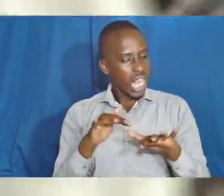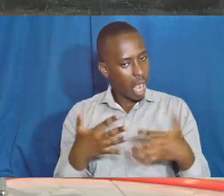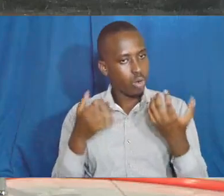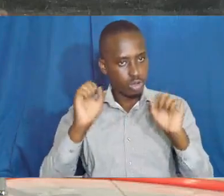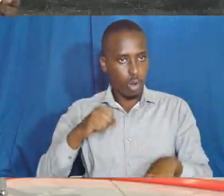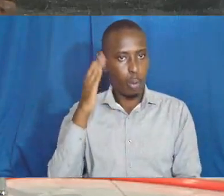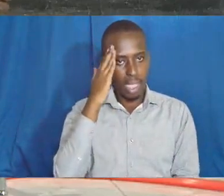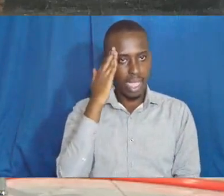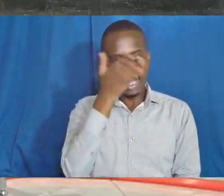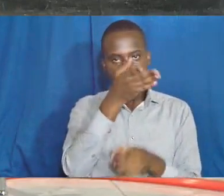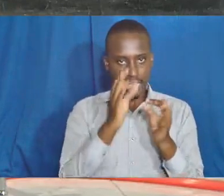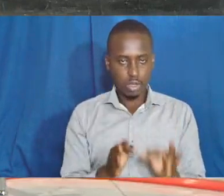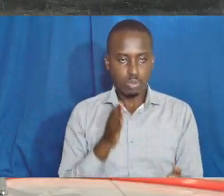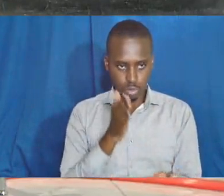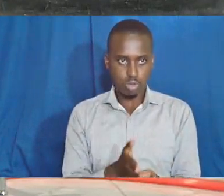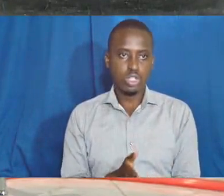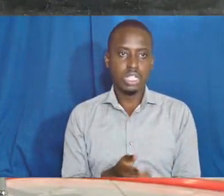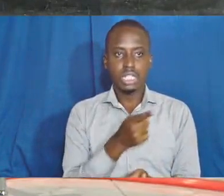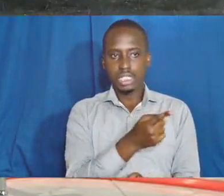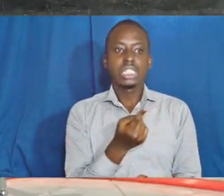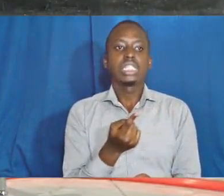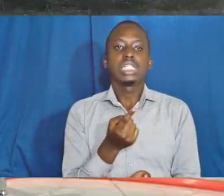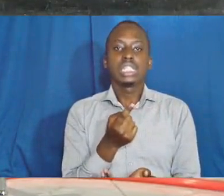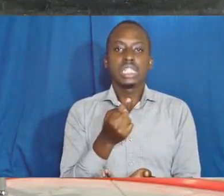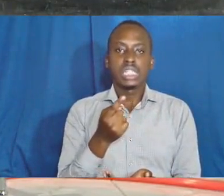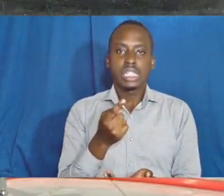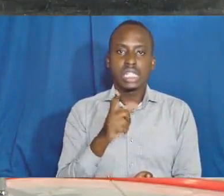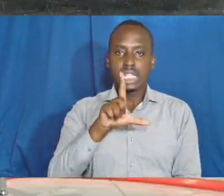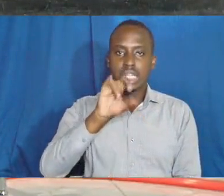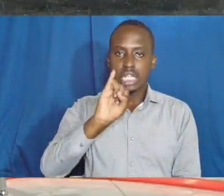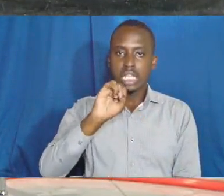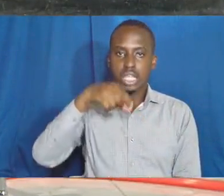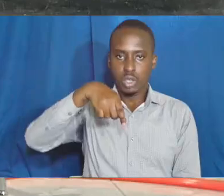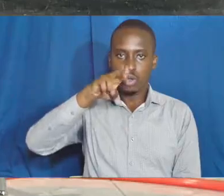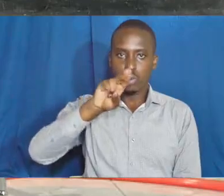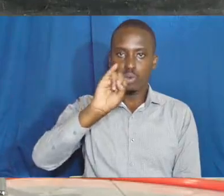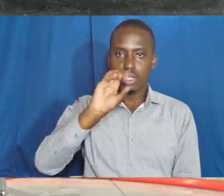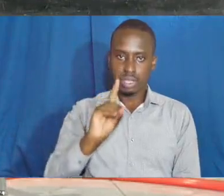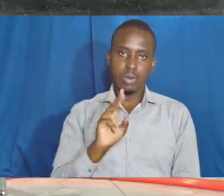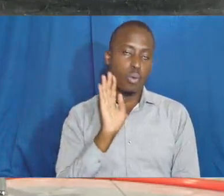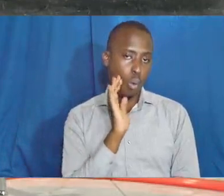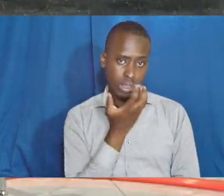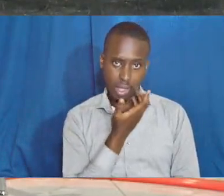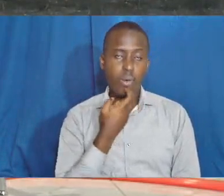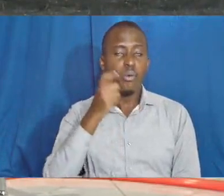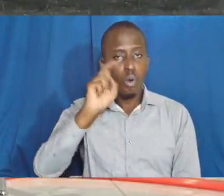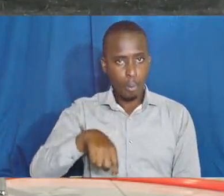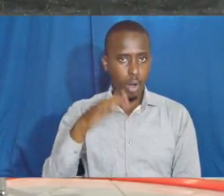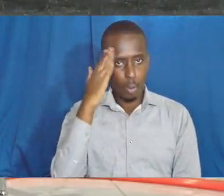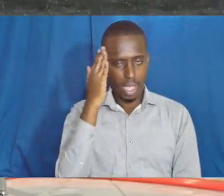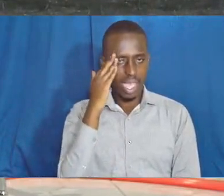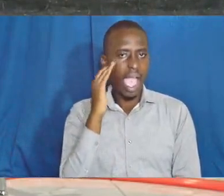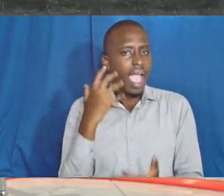tell that this is a liquid, and liquid water. And again, you need to determine the